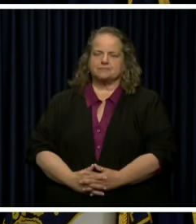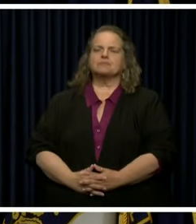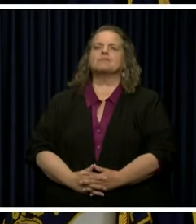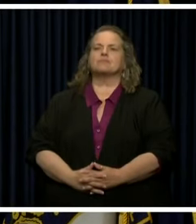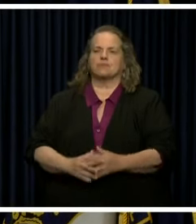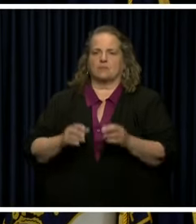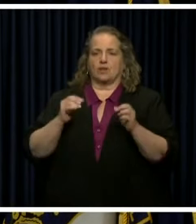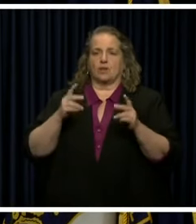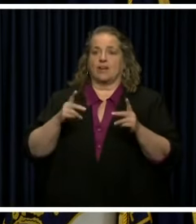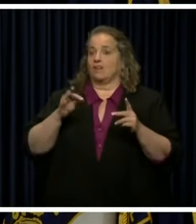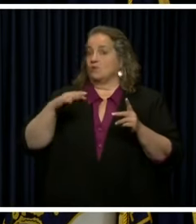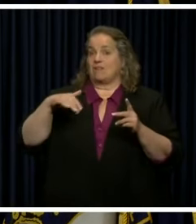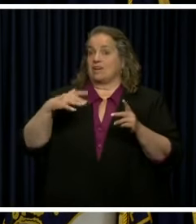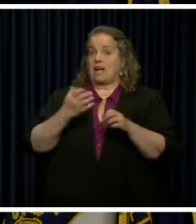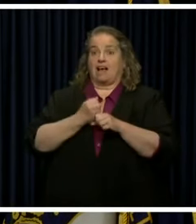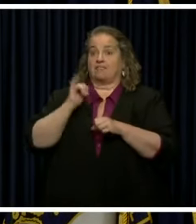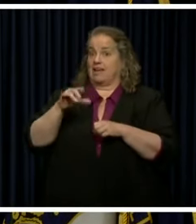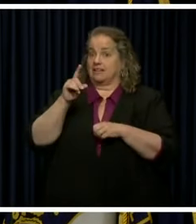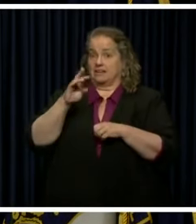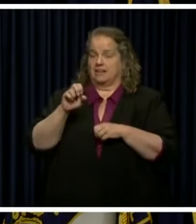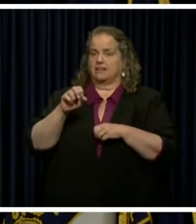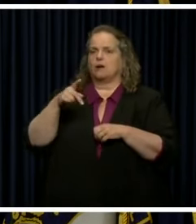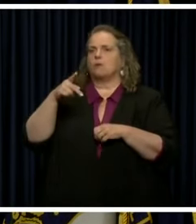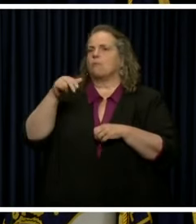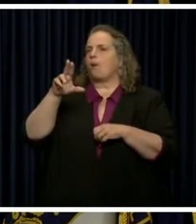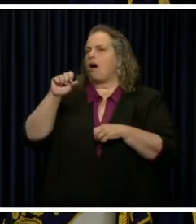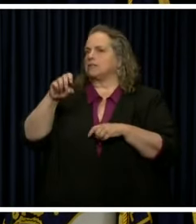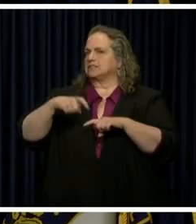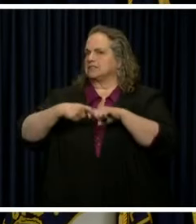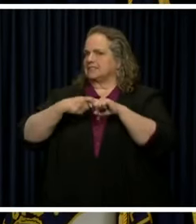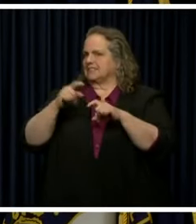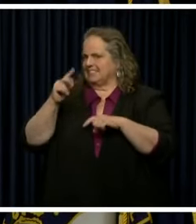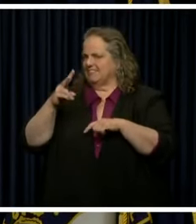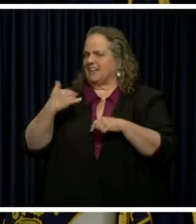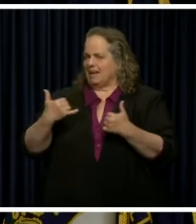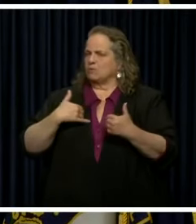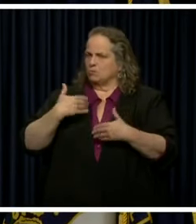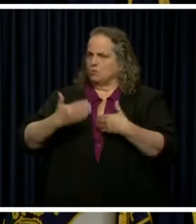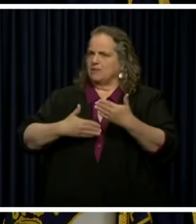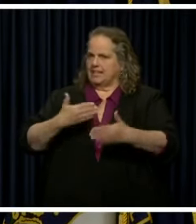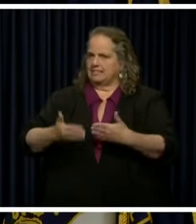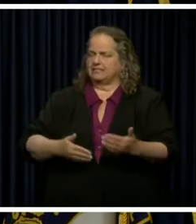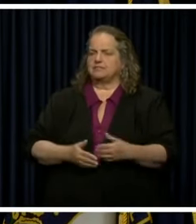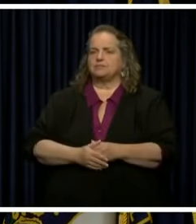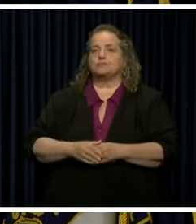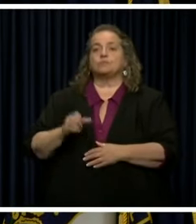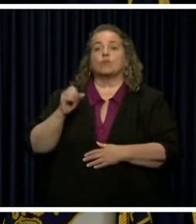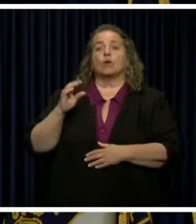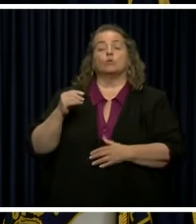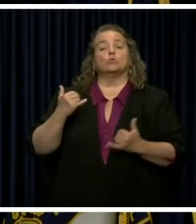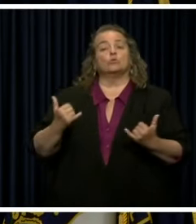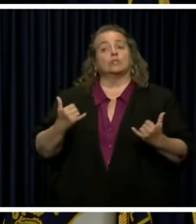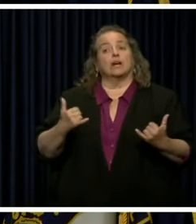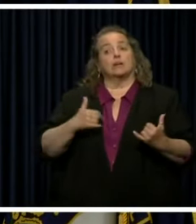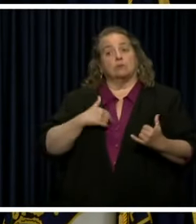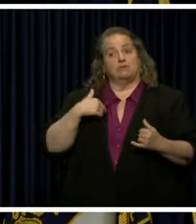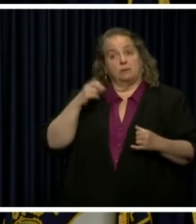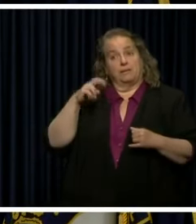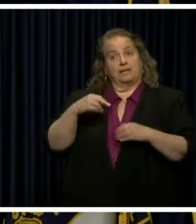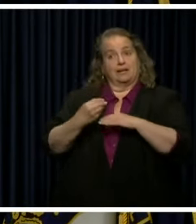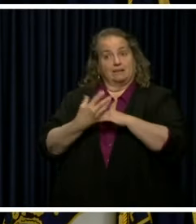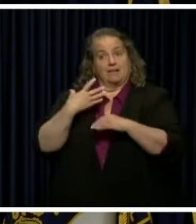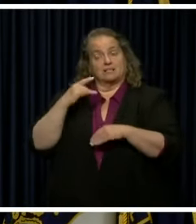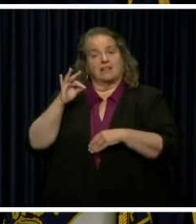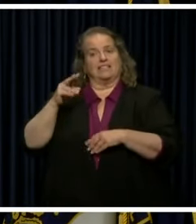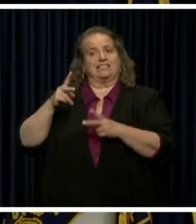All right, if you haven't gotten that done, pause the TV because I'm gonna move ahead. So today we've been advised of a